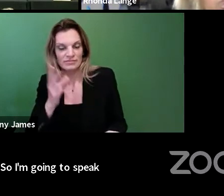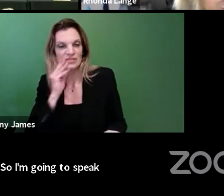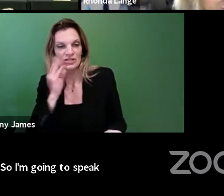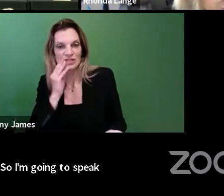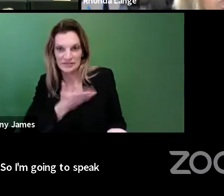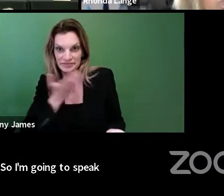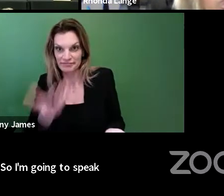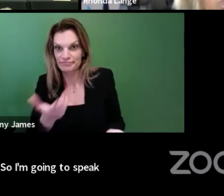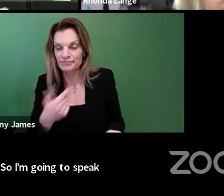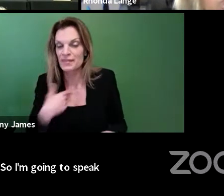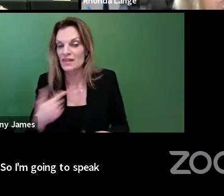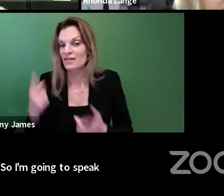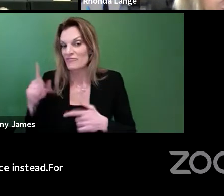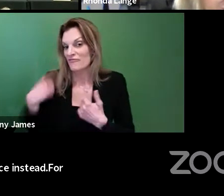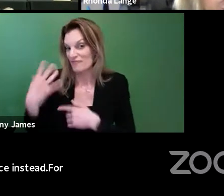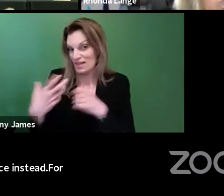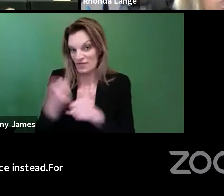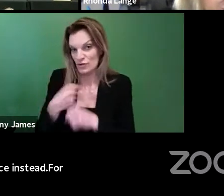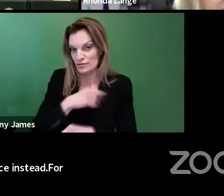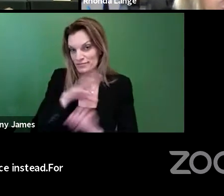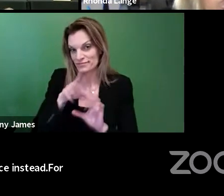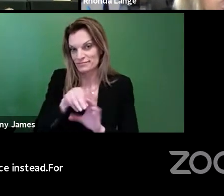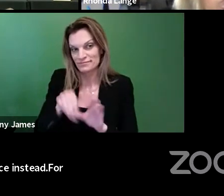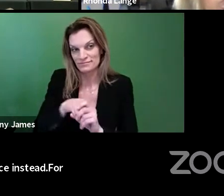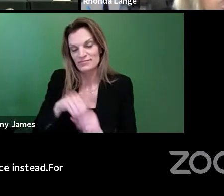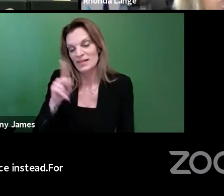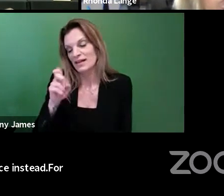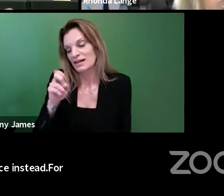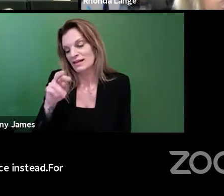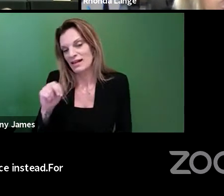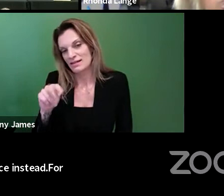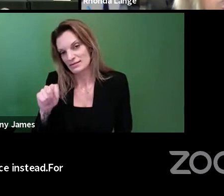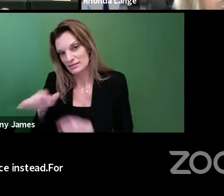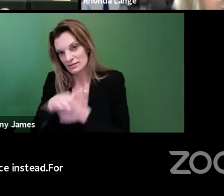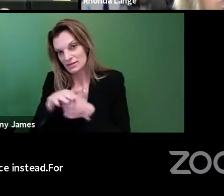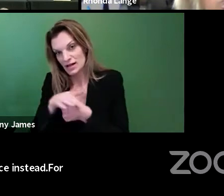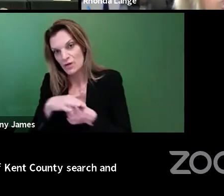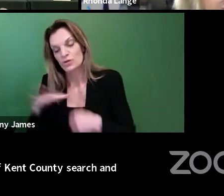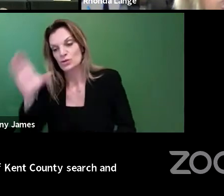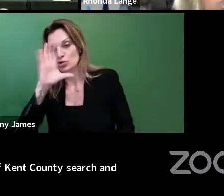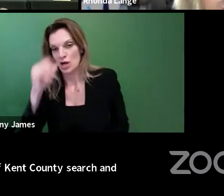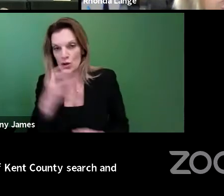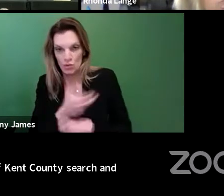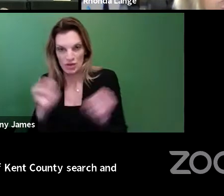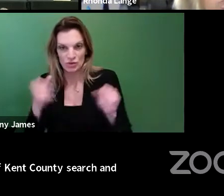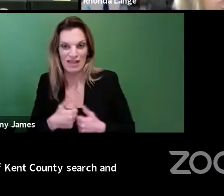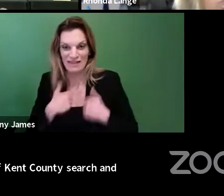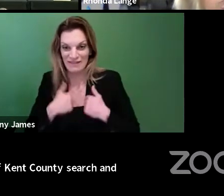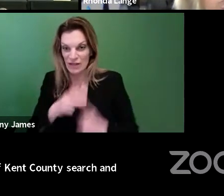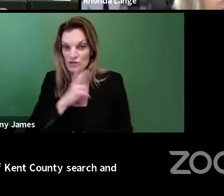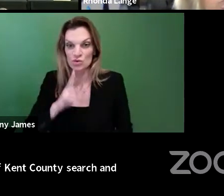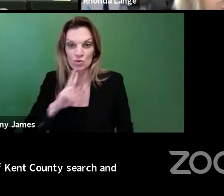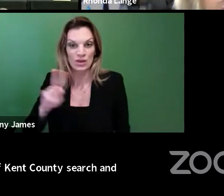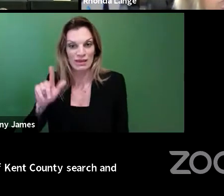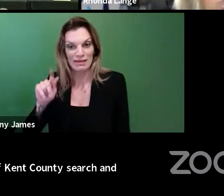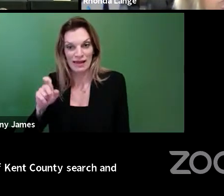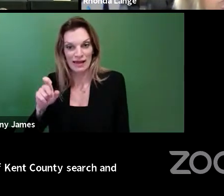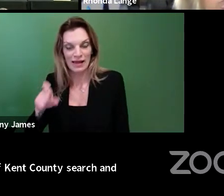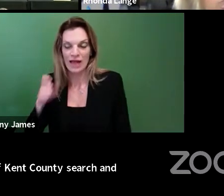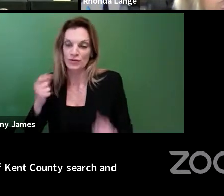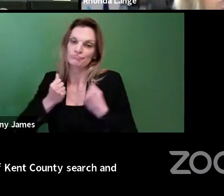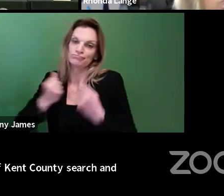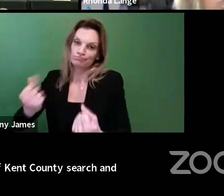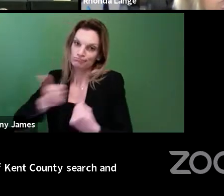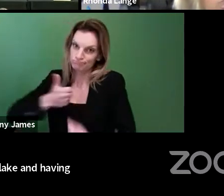almost 5 years, I was a member of Kent County Search and Rescue. I was living in Twin Lake and having to drive almost